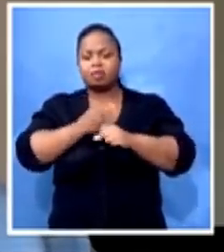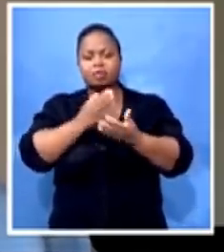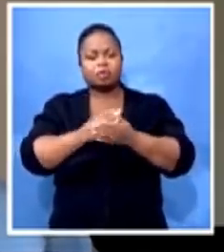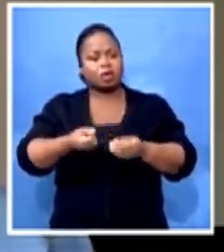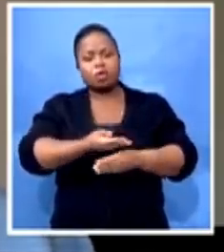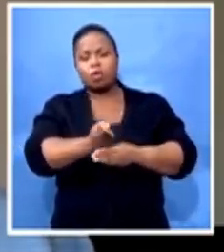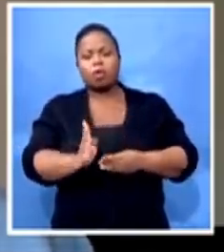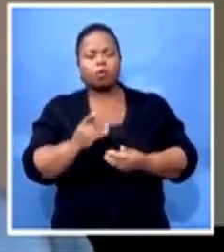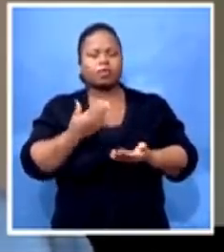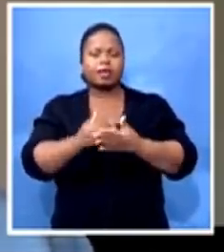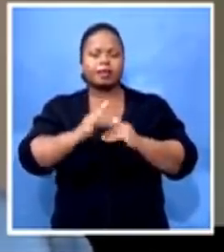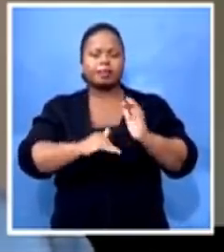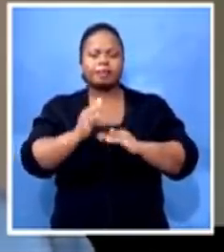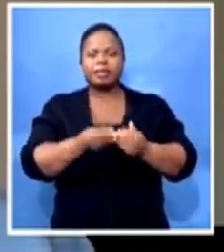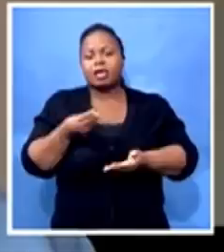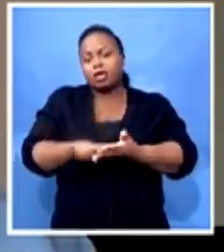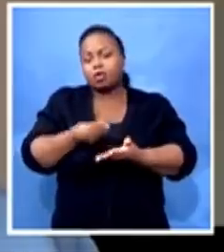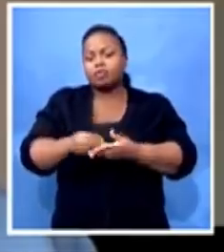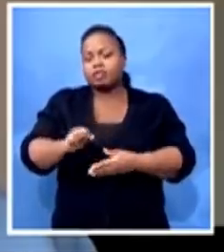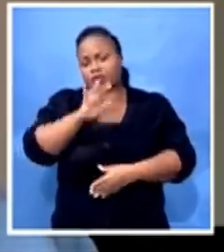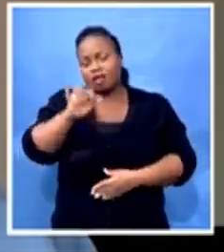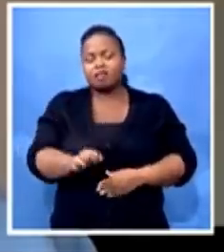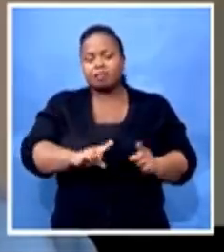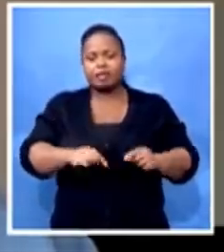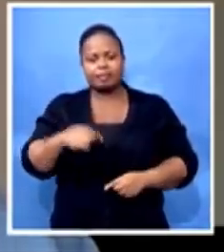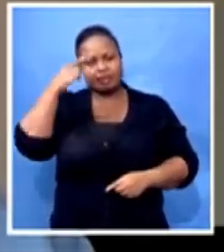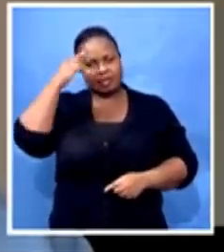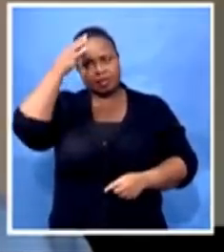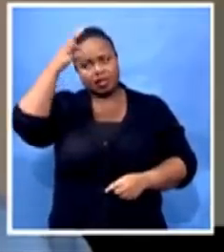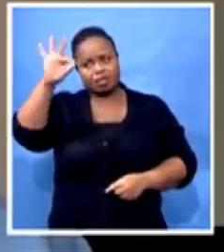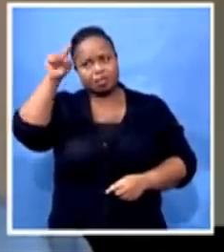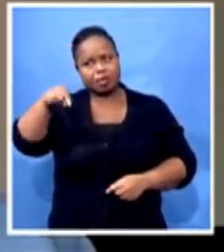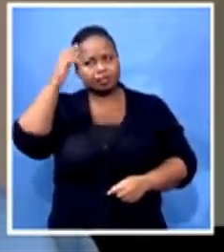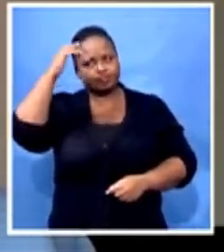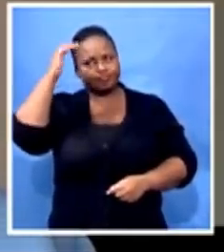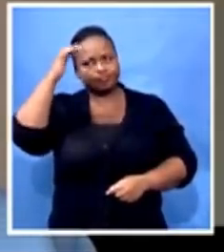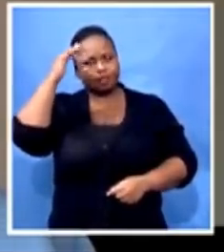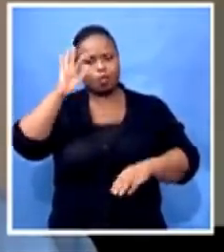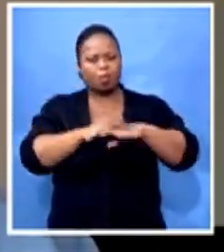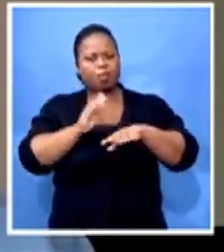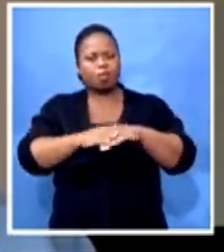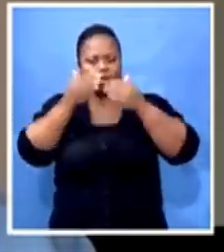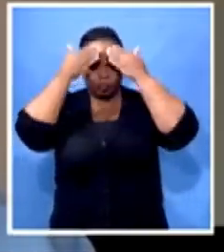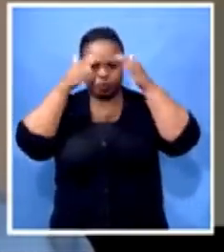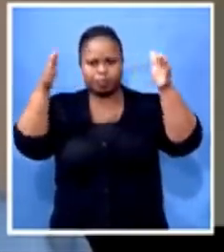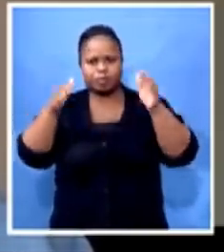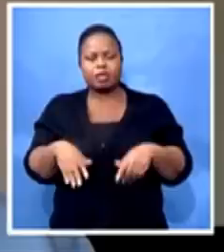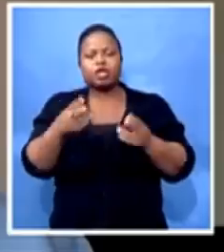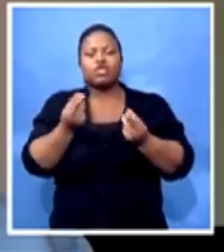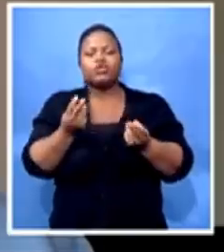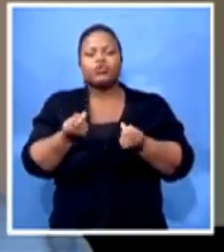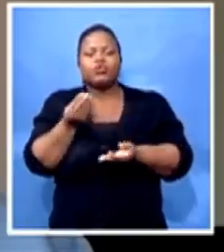think that the state needs to think more about building a new economy as opposed